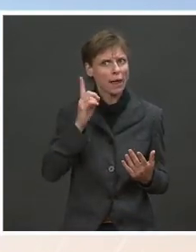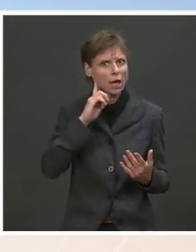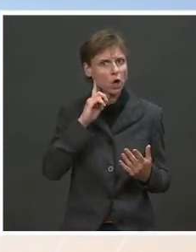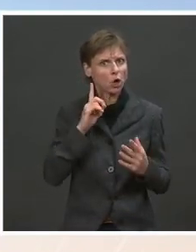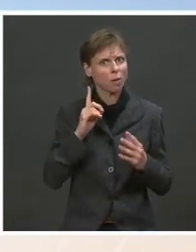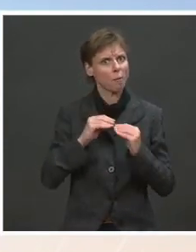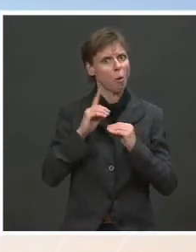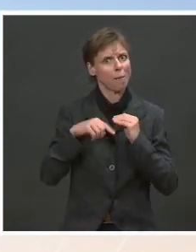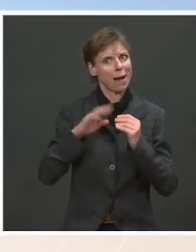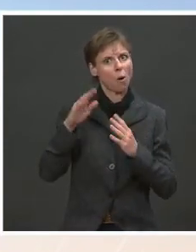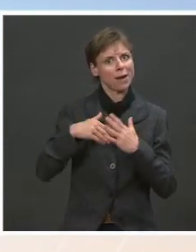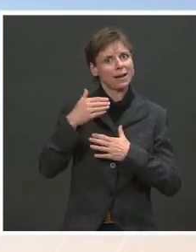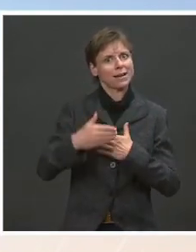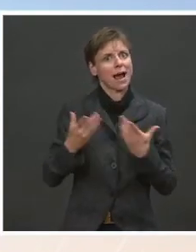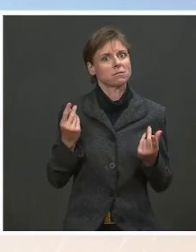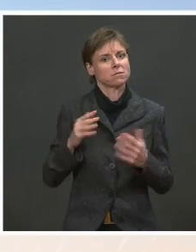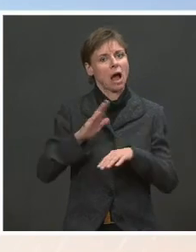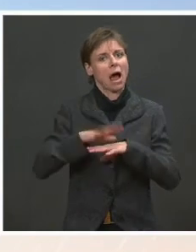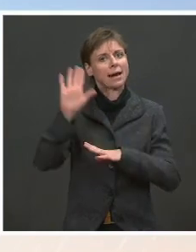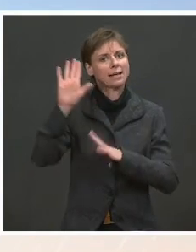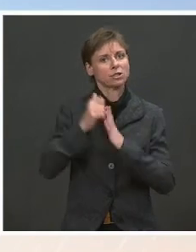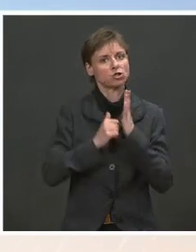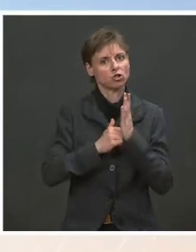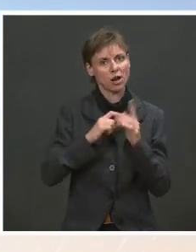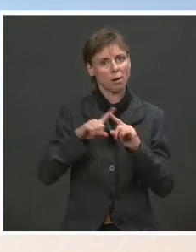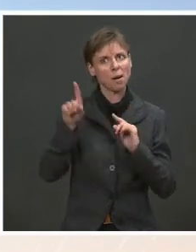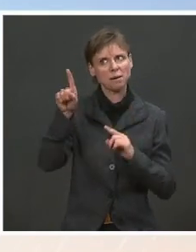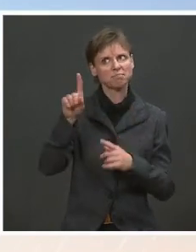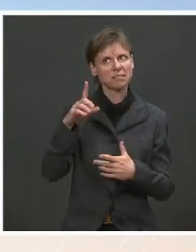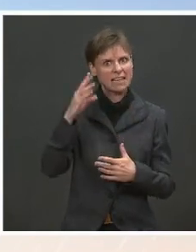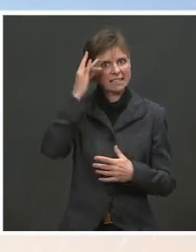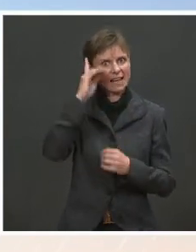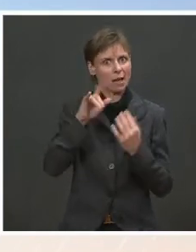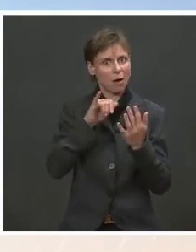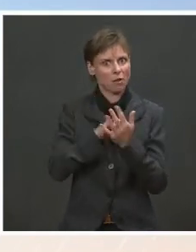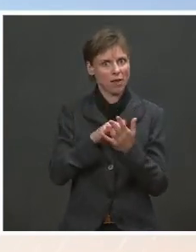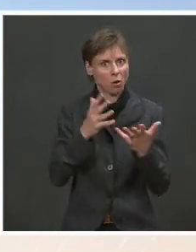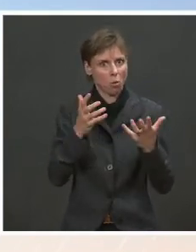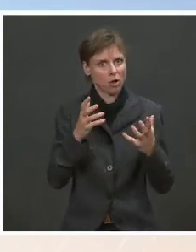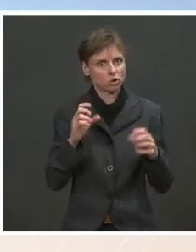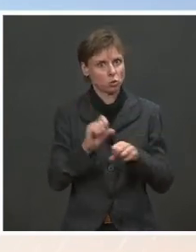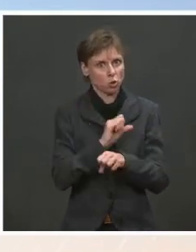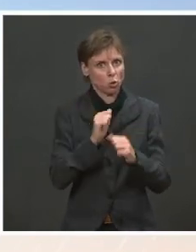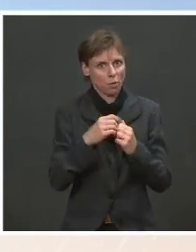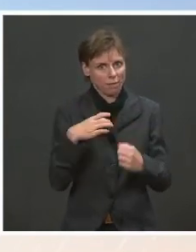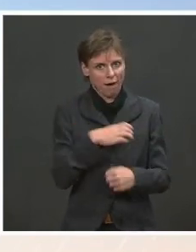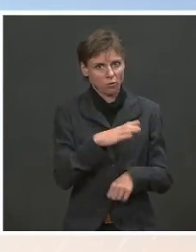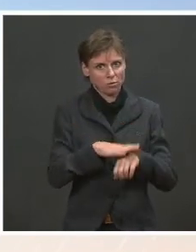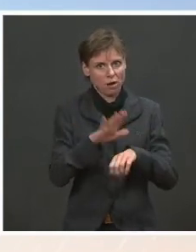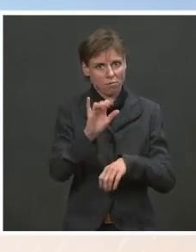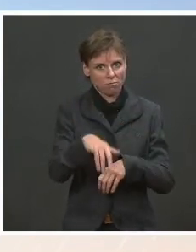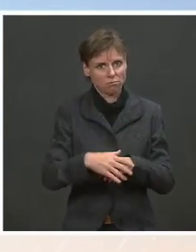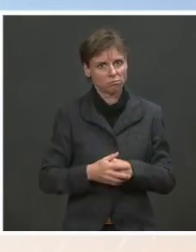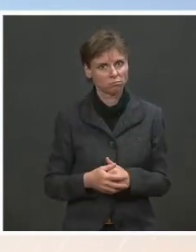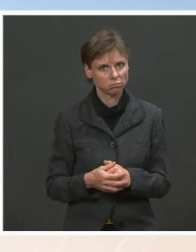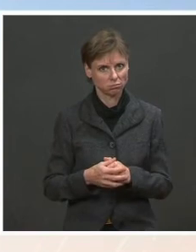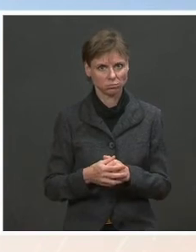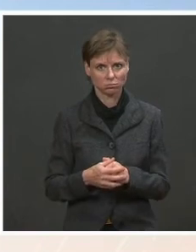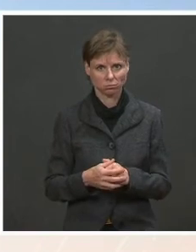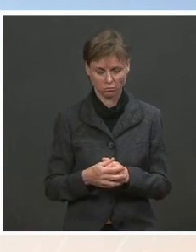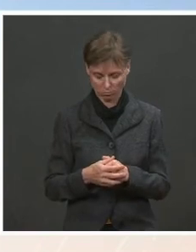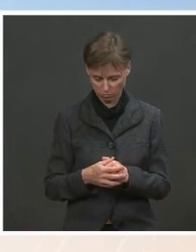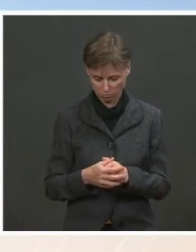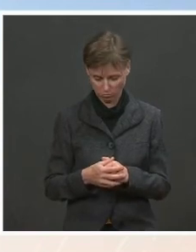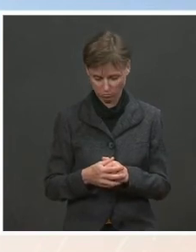agenda, but this is certainly part of what's on his mind and what he would like to work with Congress on. Go ahead. Yeah, in the ABC interview,